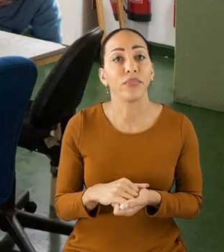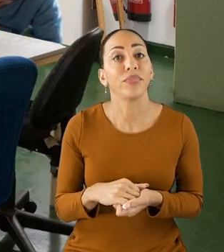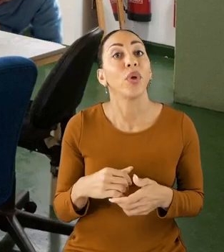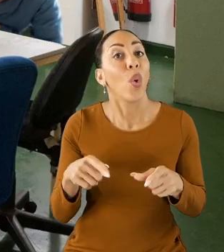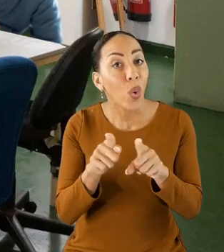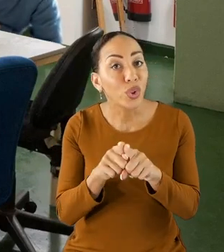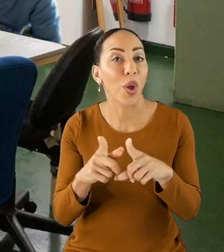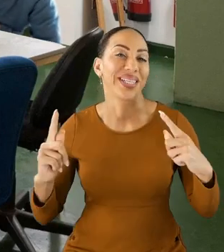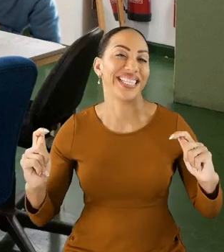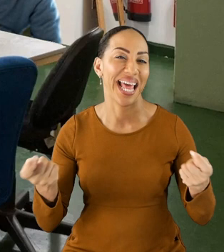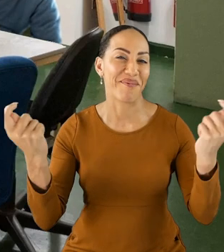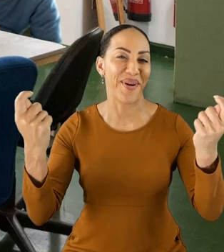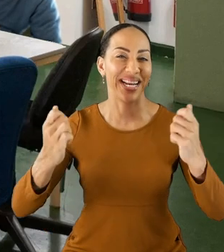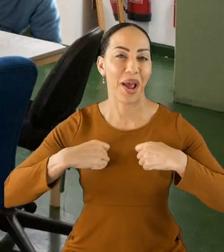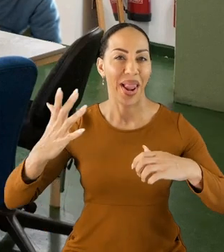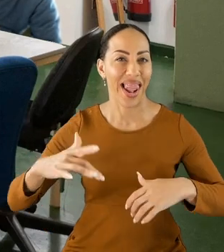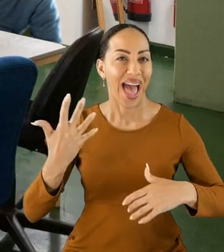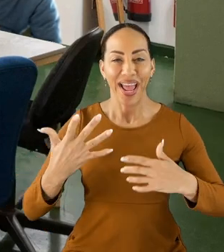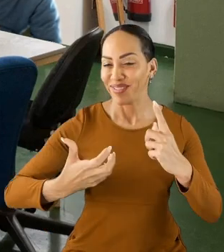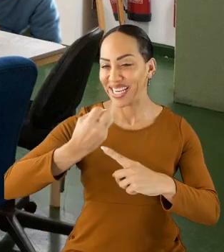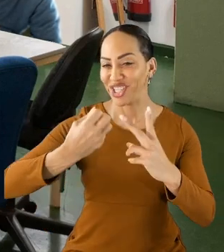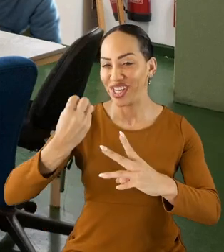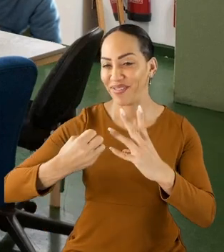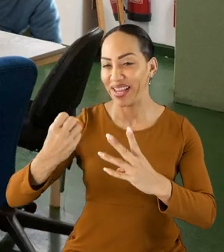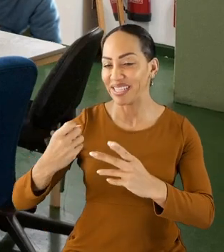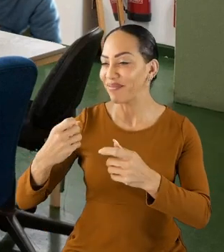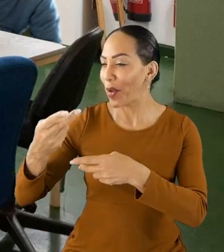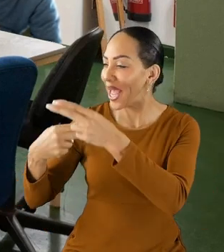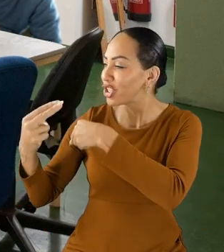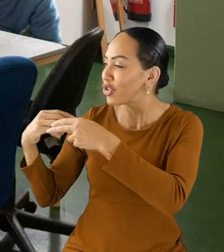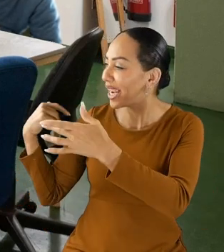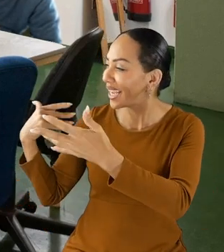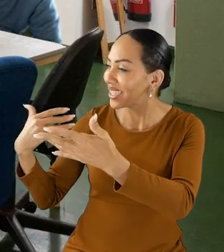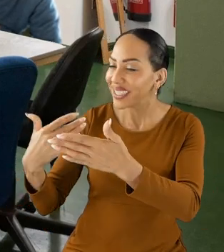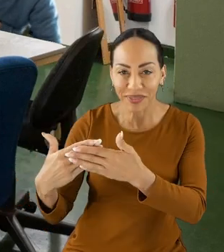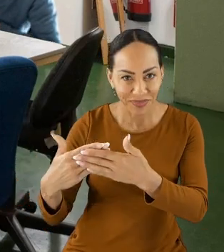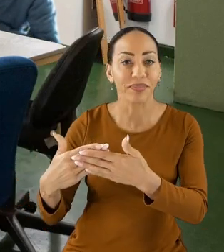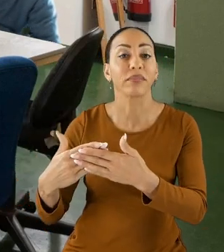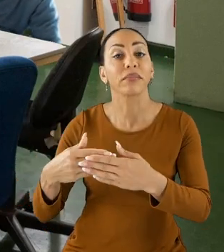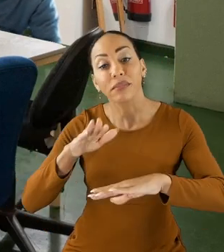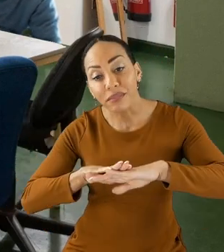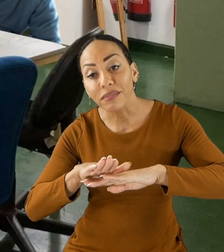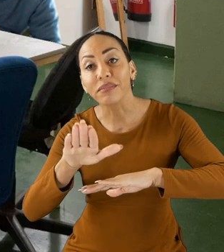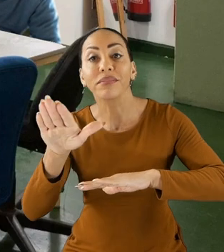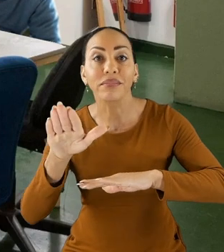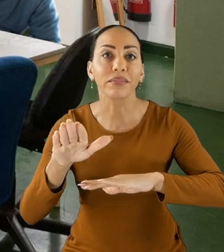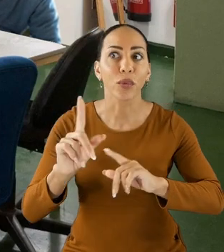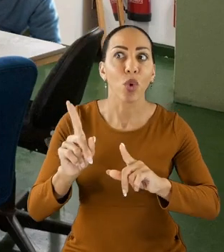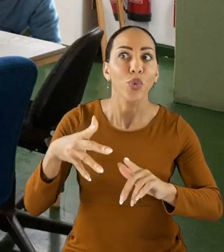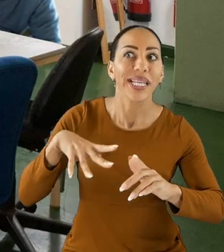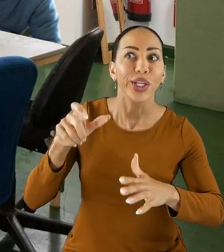state. To then, against that background, celebrate our lives and achievements at all times in